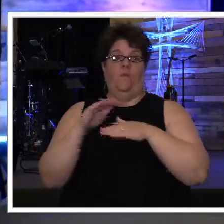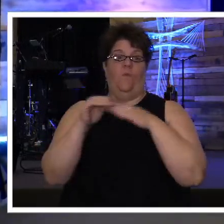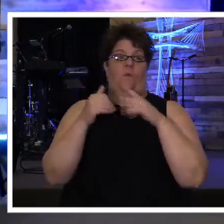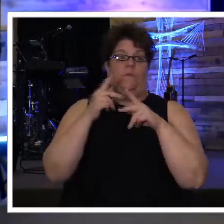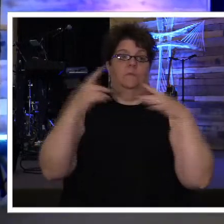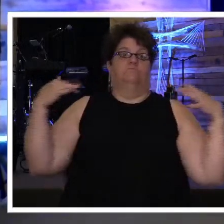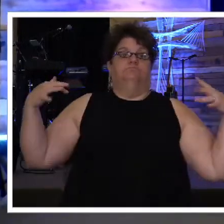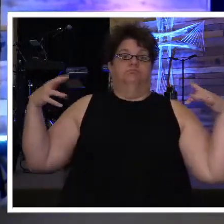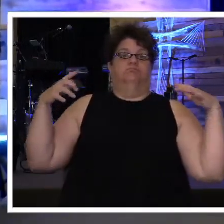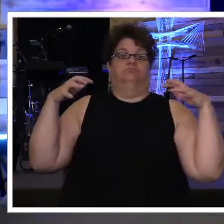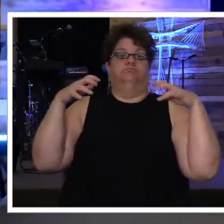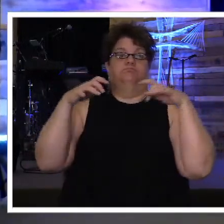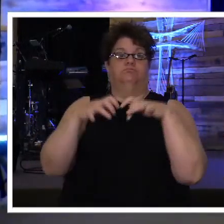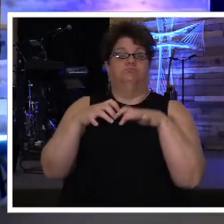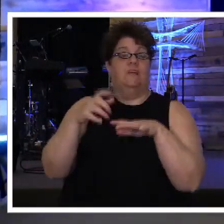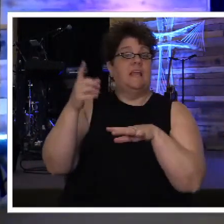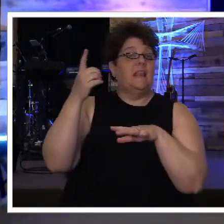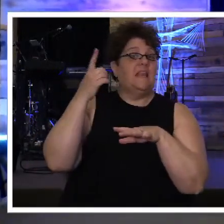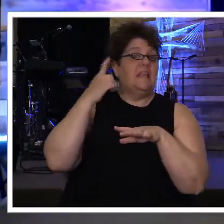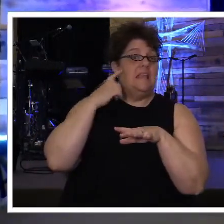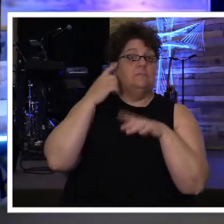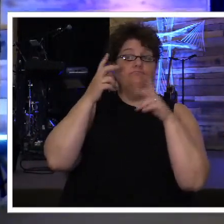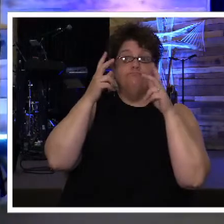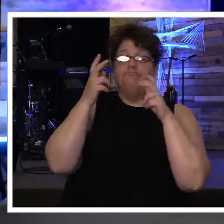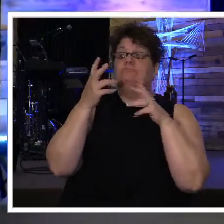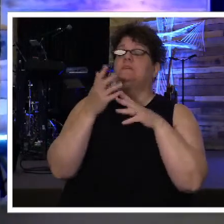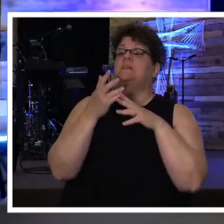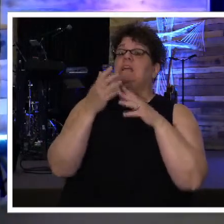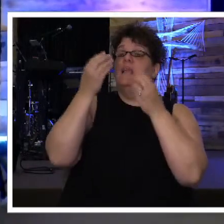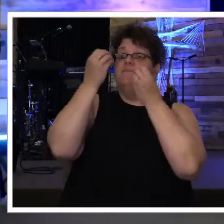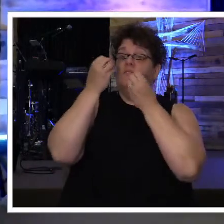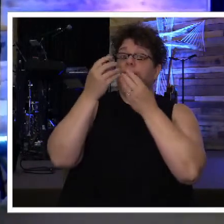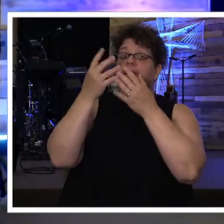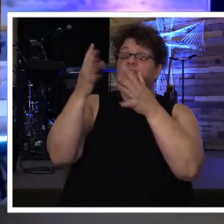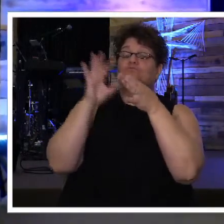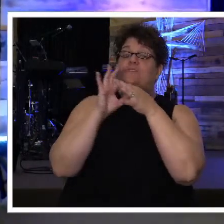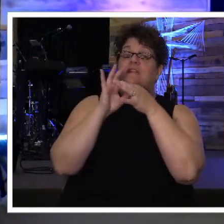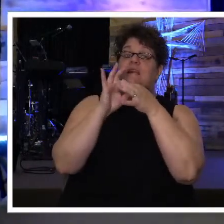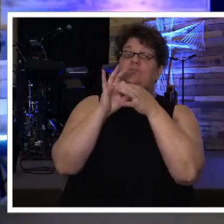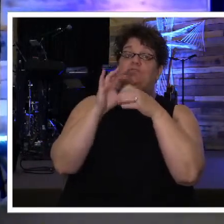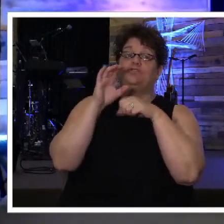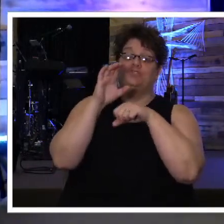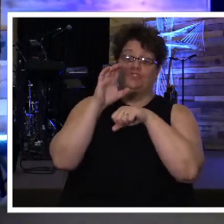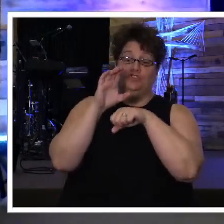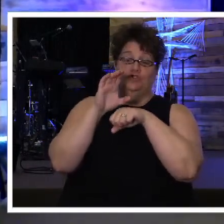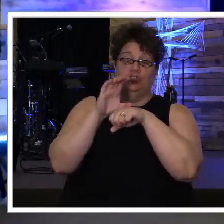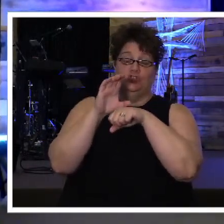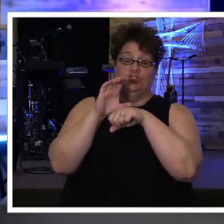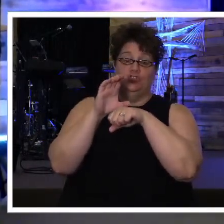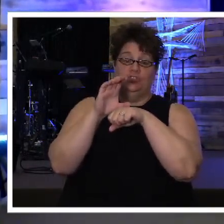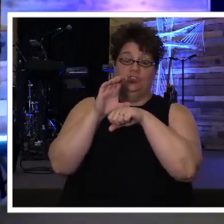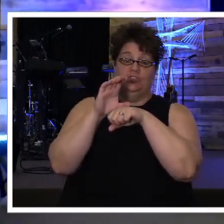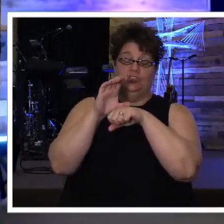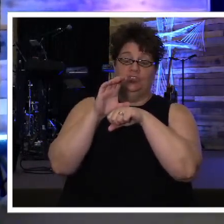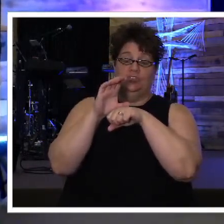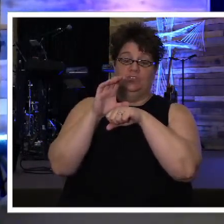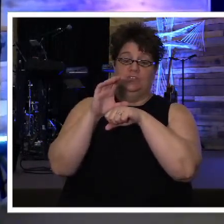we're going to hear some information about this gift that has been given to us in that church property over on West Genesee